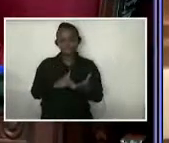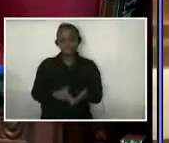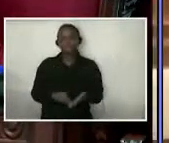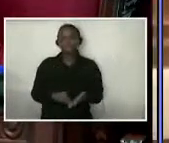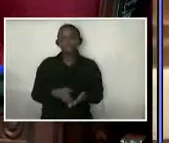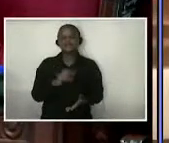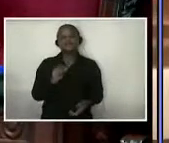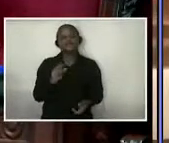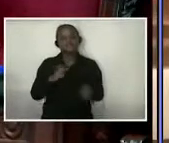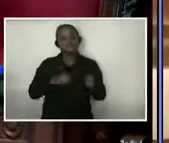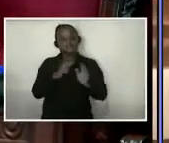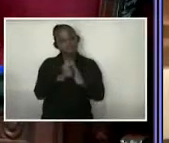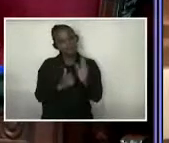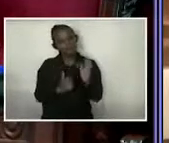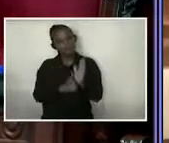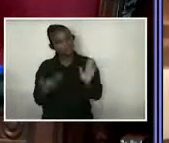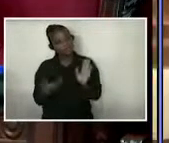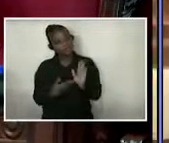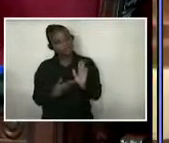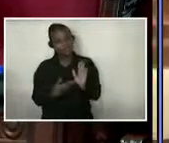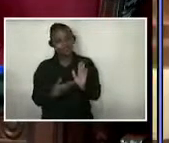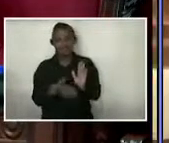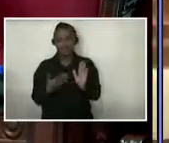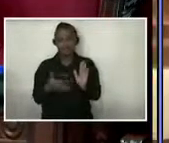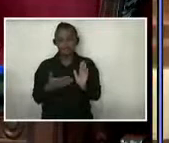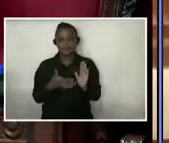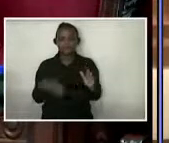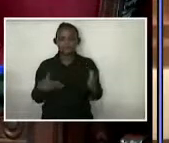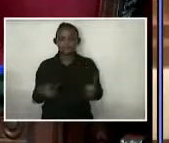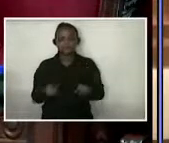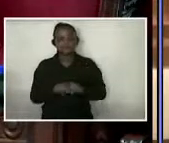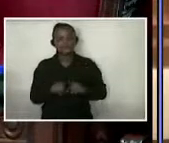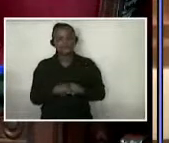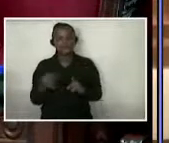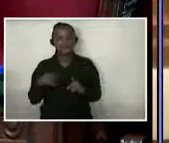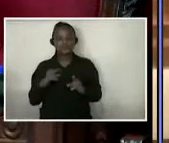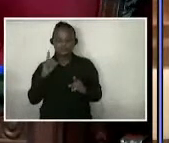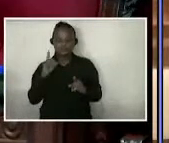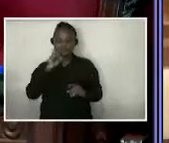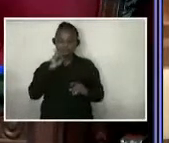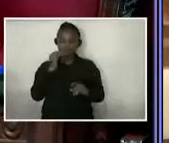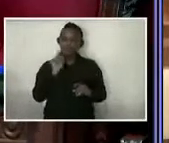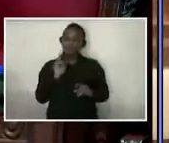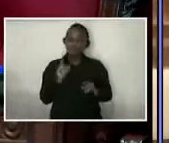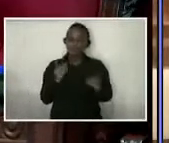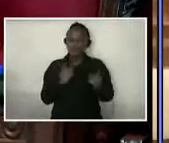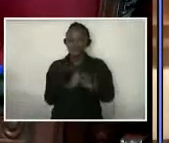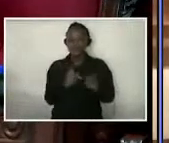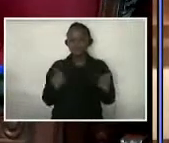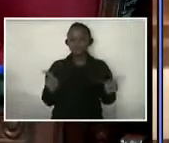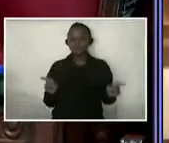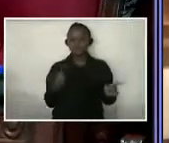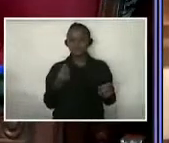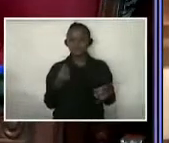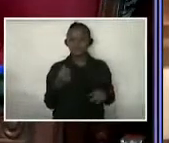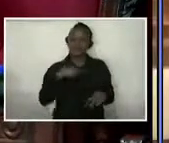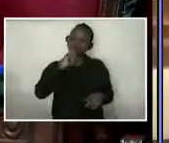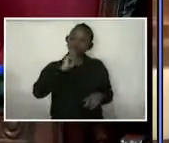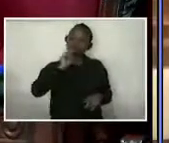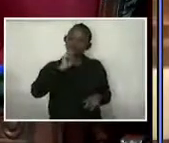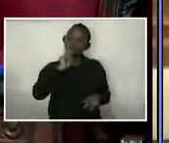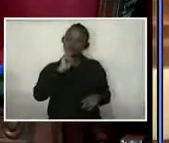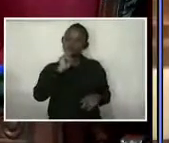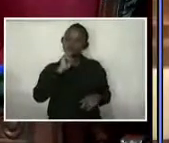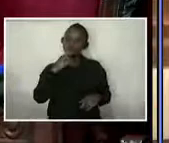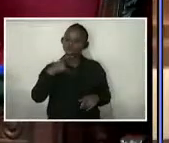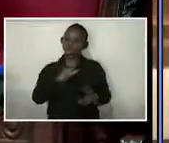NFP motion also alludes to public funds being used to pay for leadership challenges that are taken to court, not to the ballot box. And this